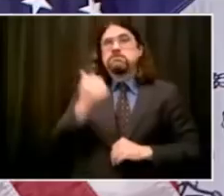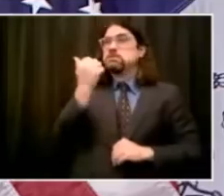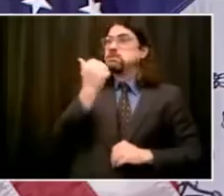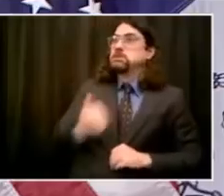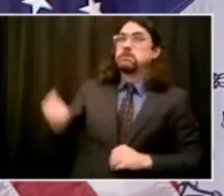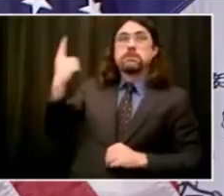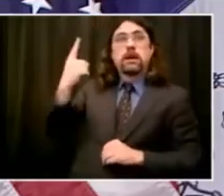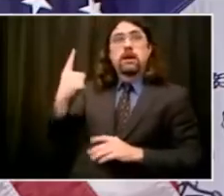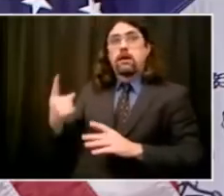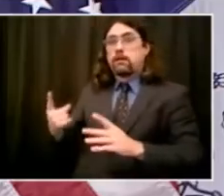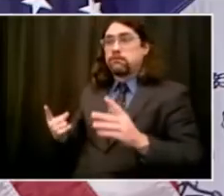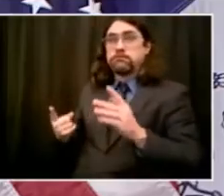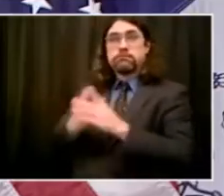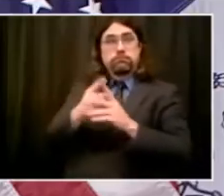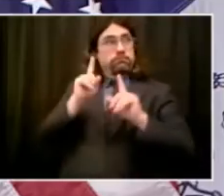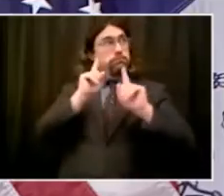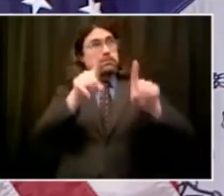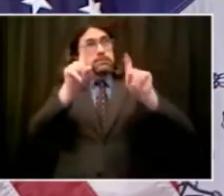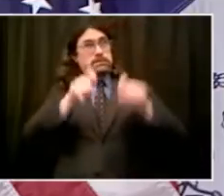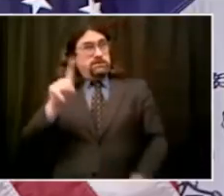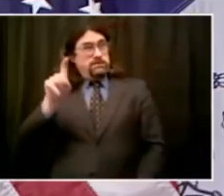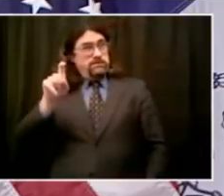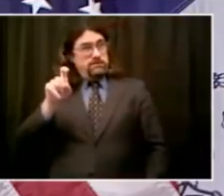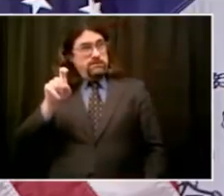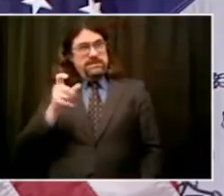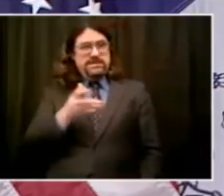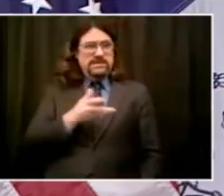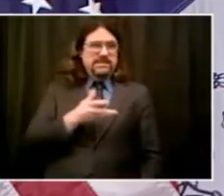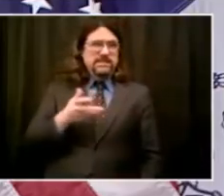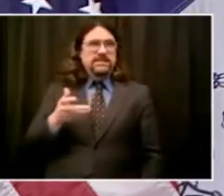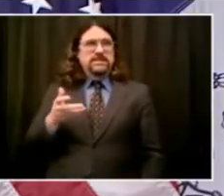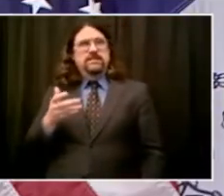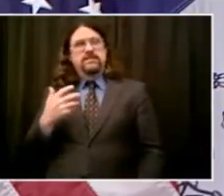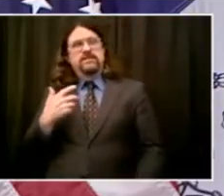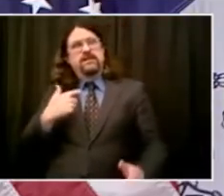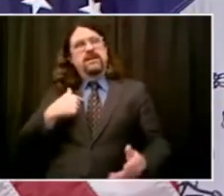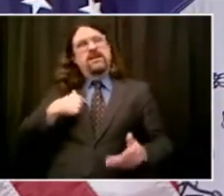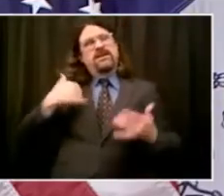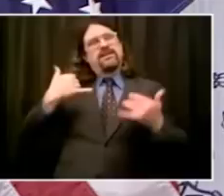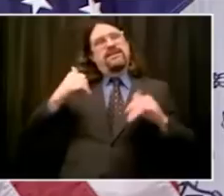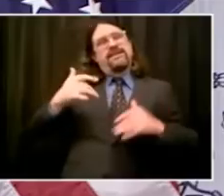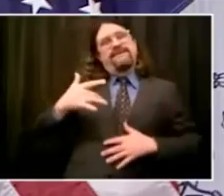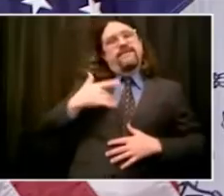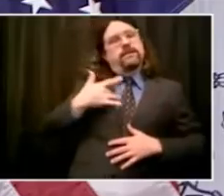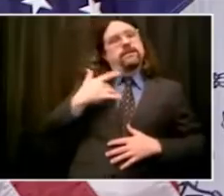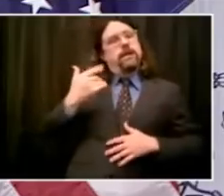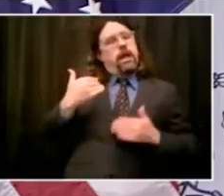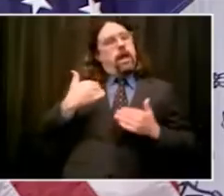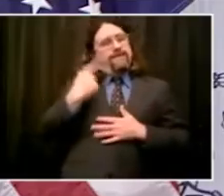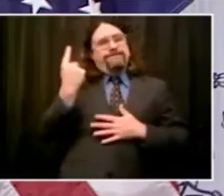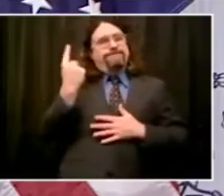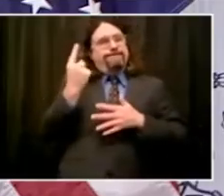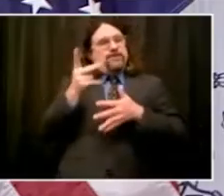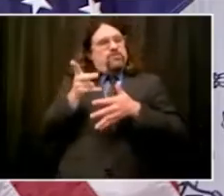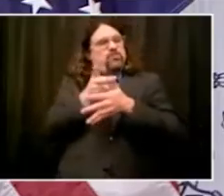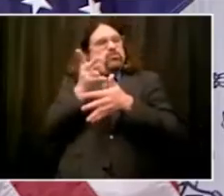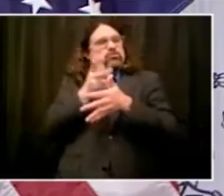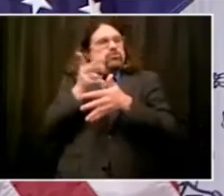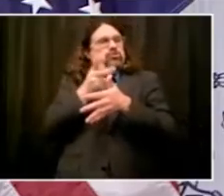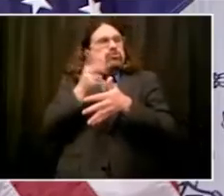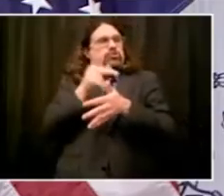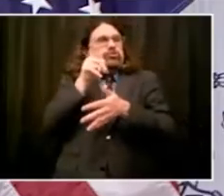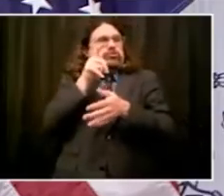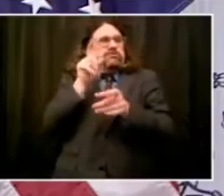in terms of the communities that have been hit hardest, which is where we've concentrated the vast majority of our community-based